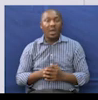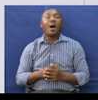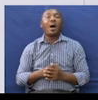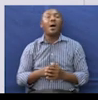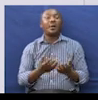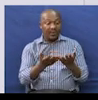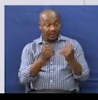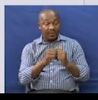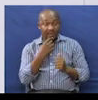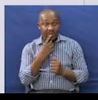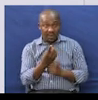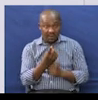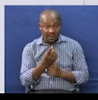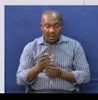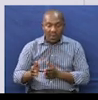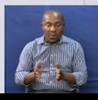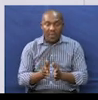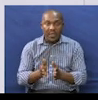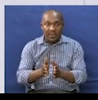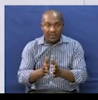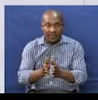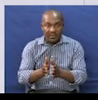say, is the ways